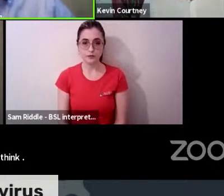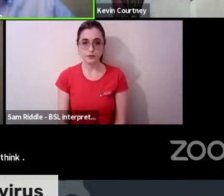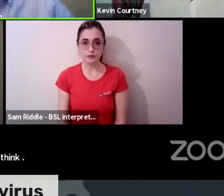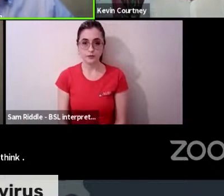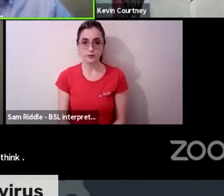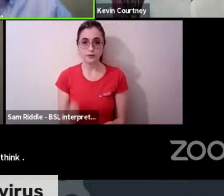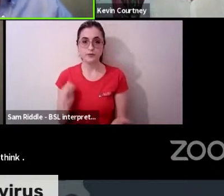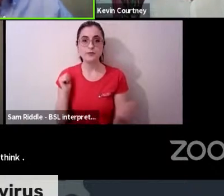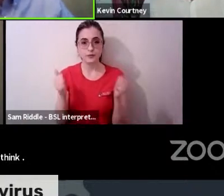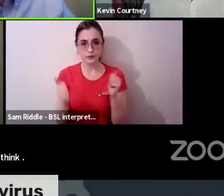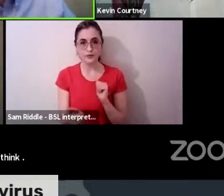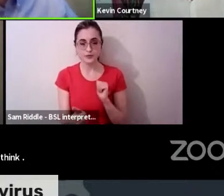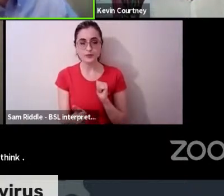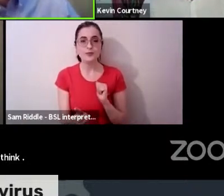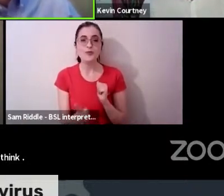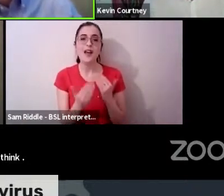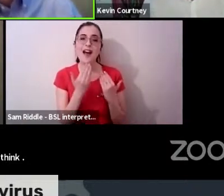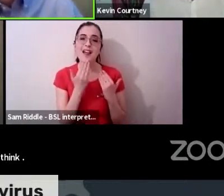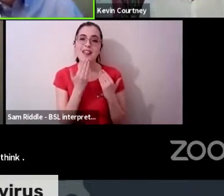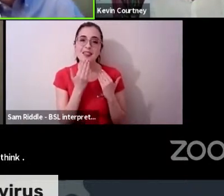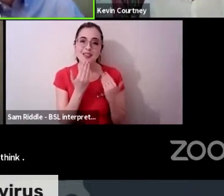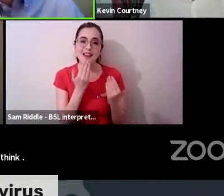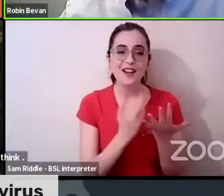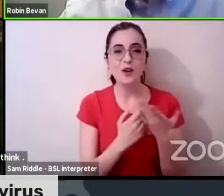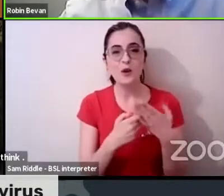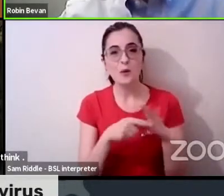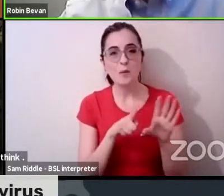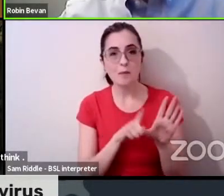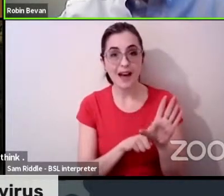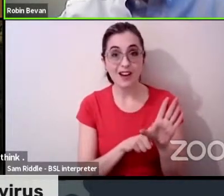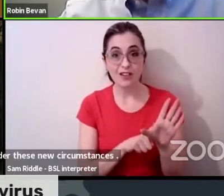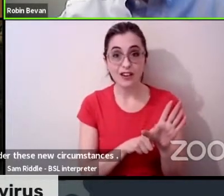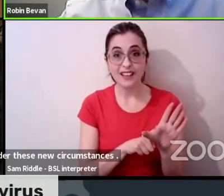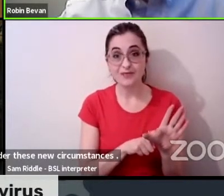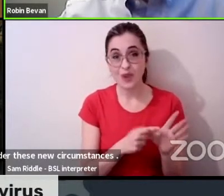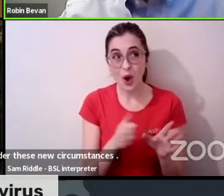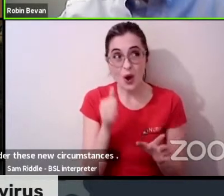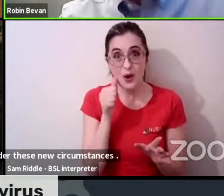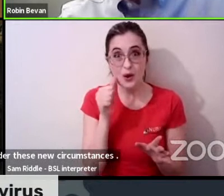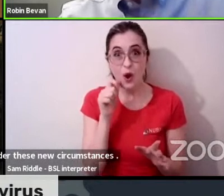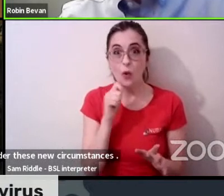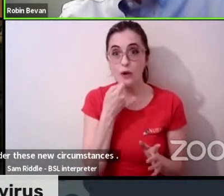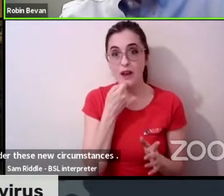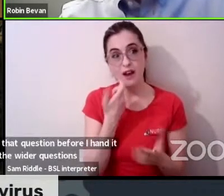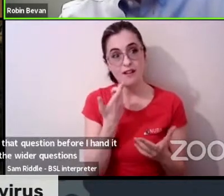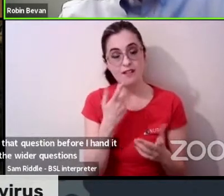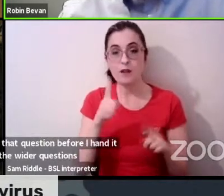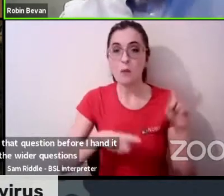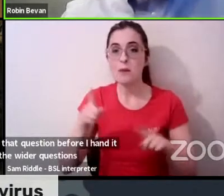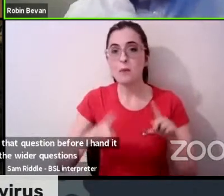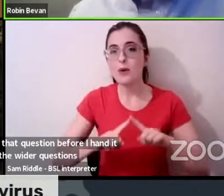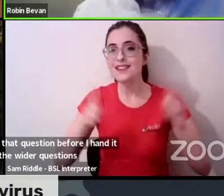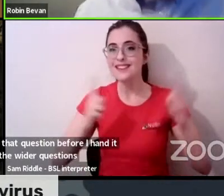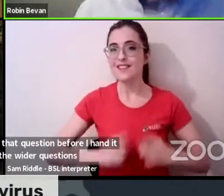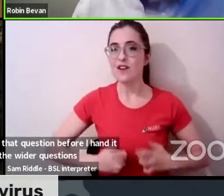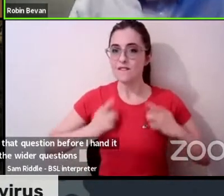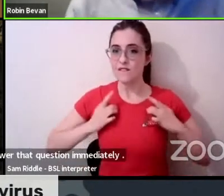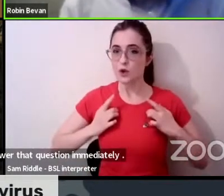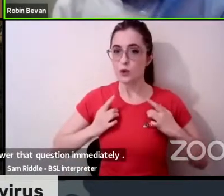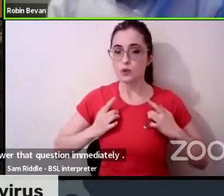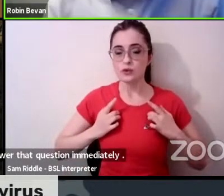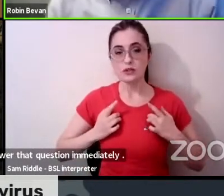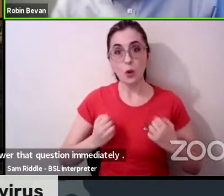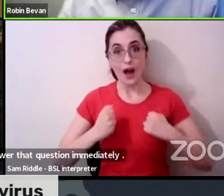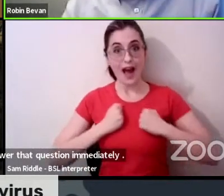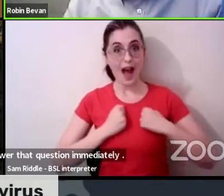as I said at the beginning of the call, we're going to have people with a variety of perspectives, a variety of views, and our